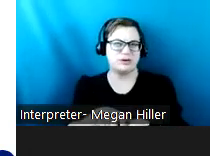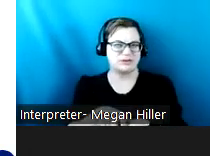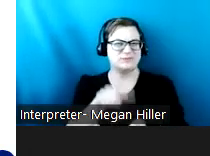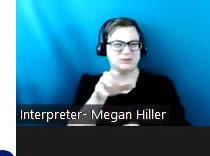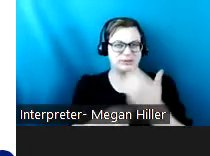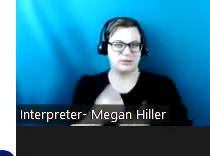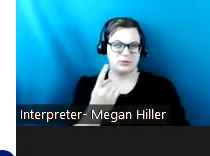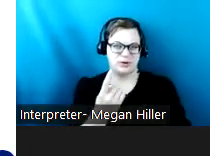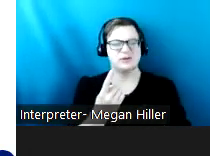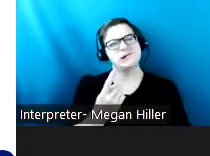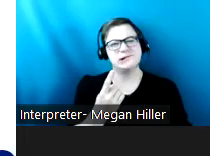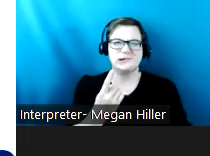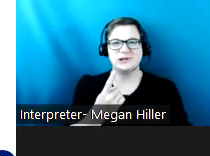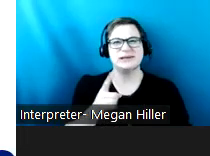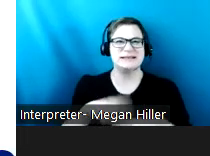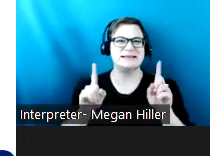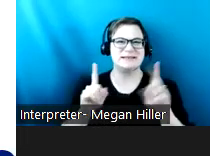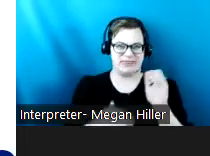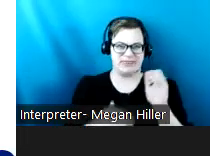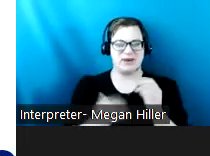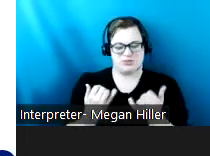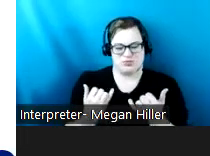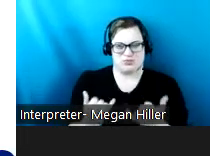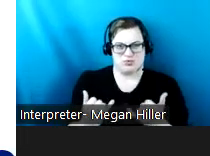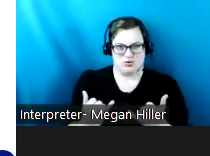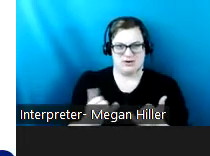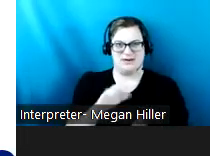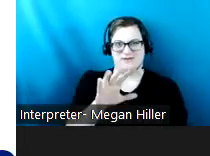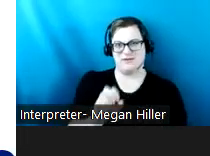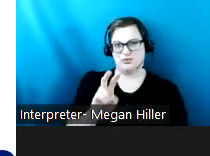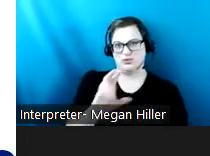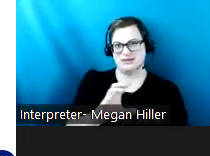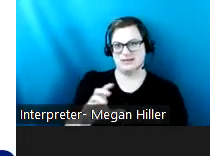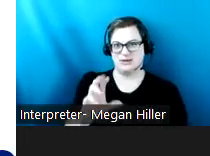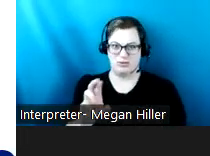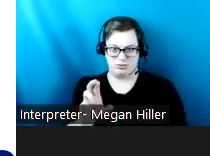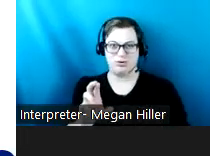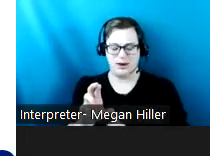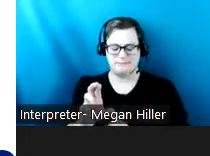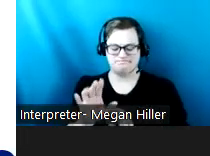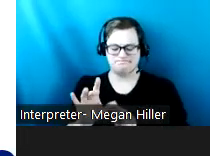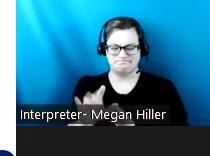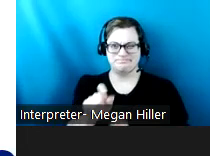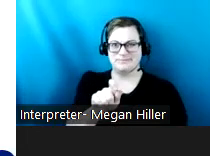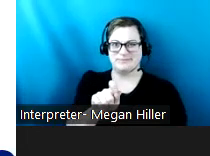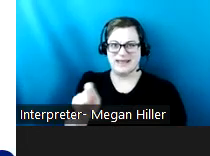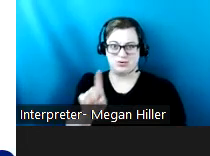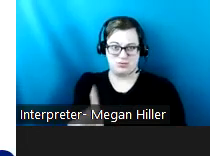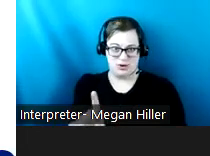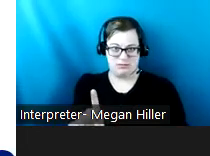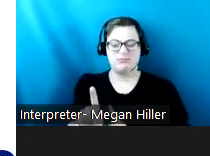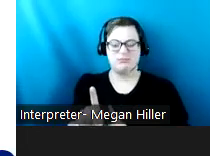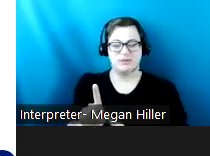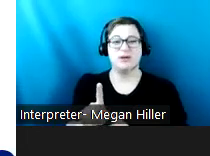may be a bit different than what you see in our current 502 CCR -1. And so